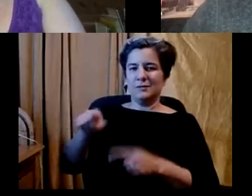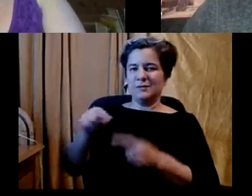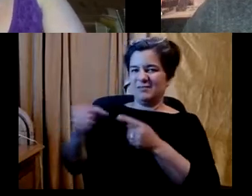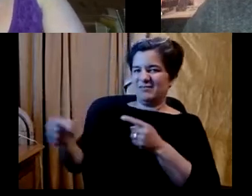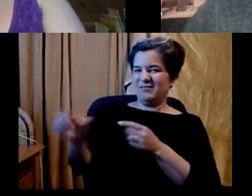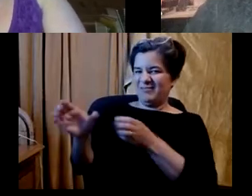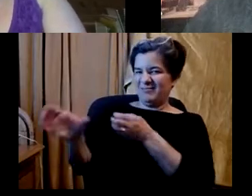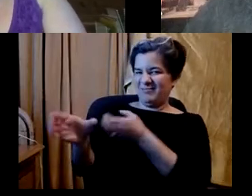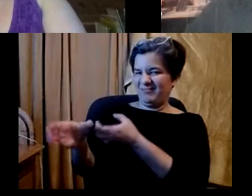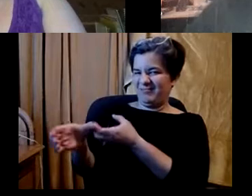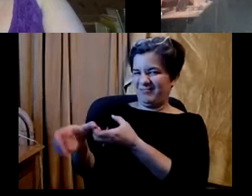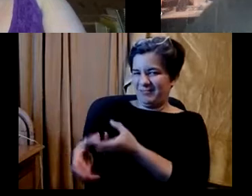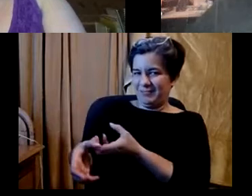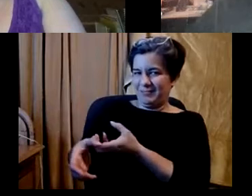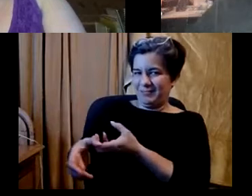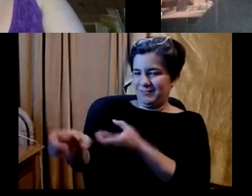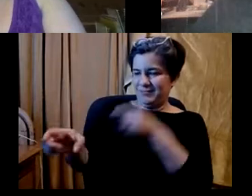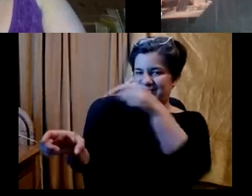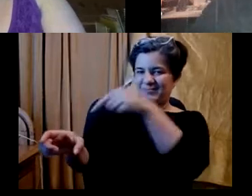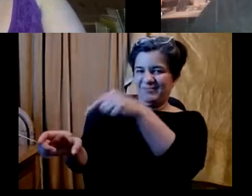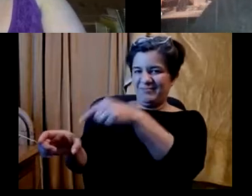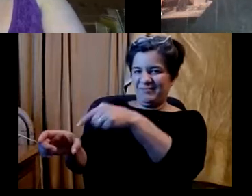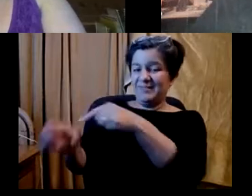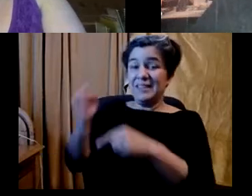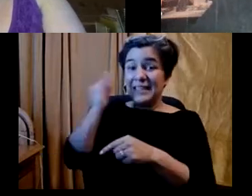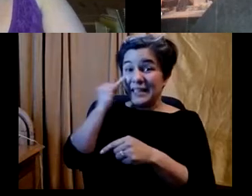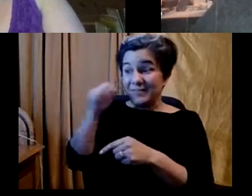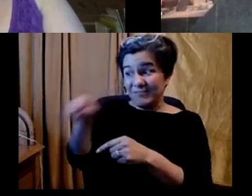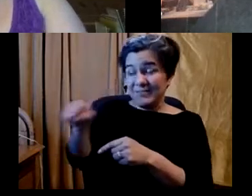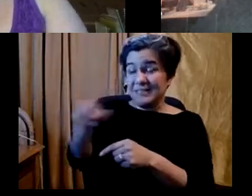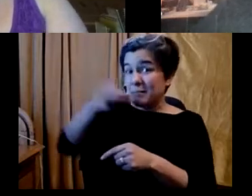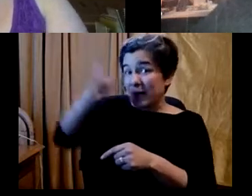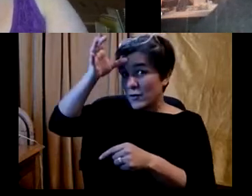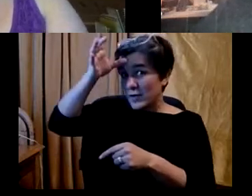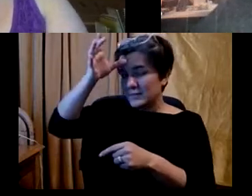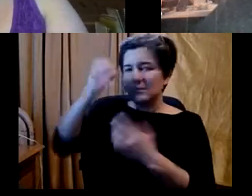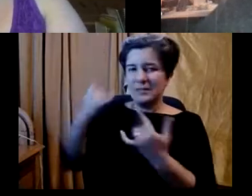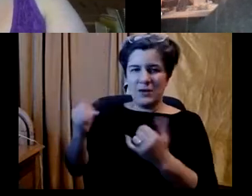otherwise. Whatever you want to say to them that you've never been able to say to them.